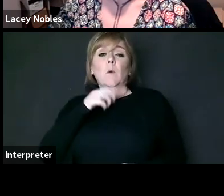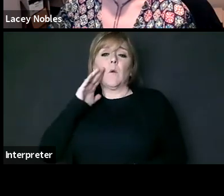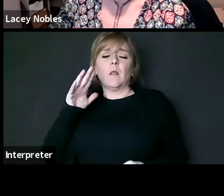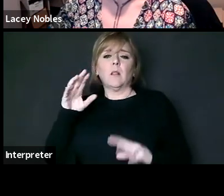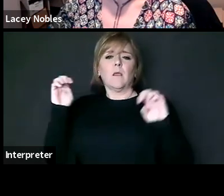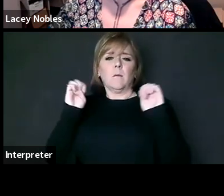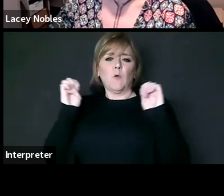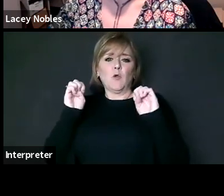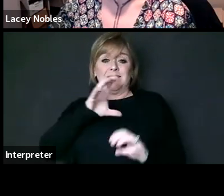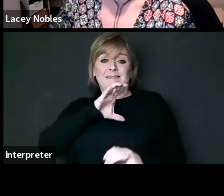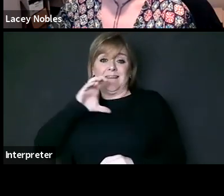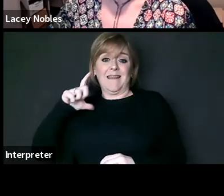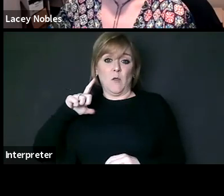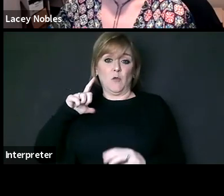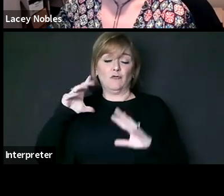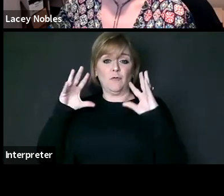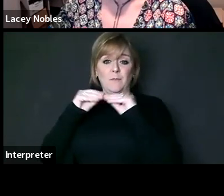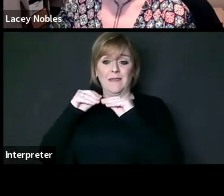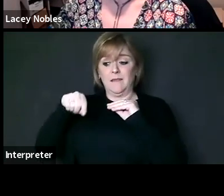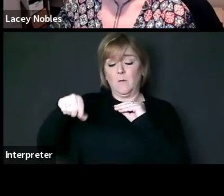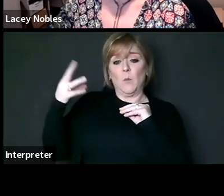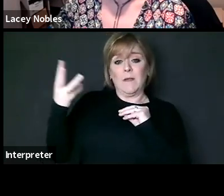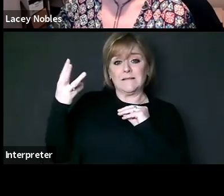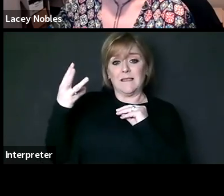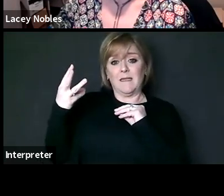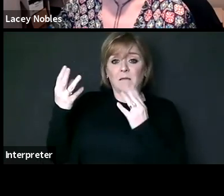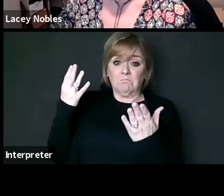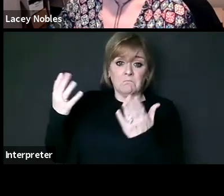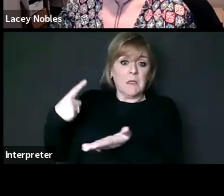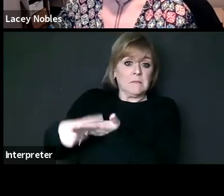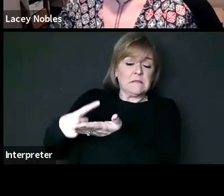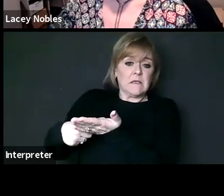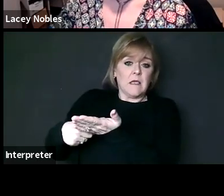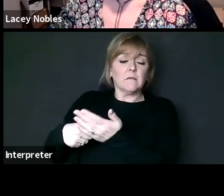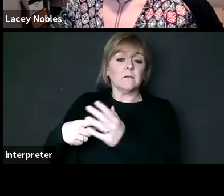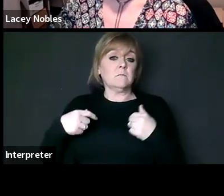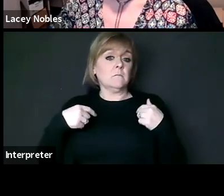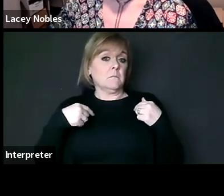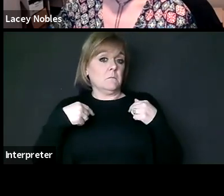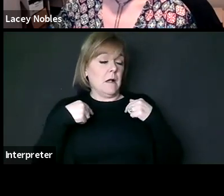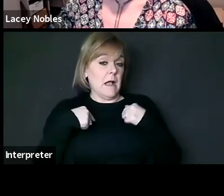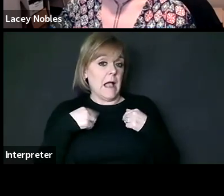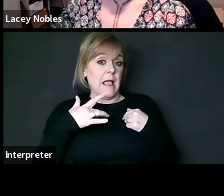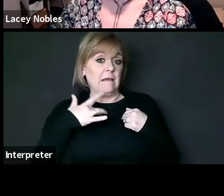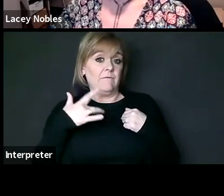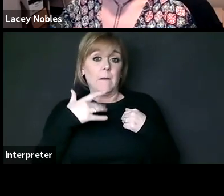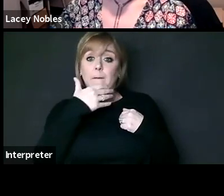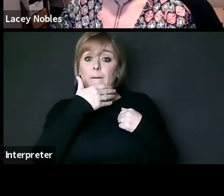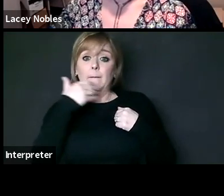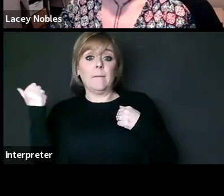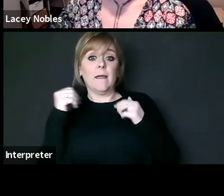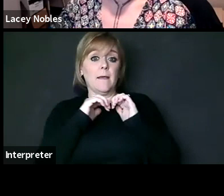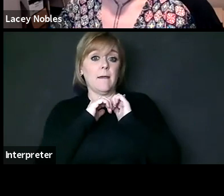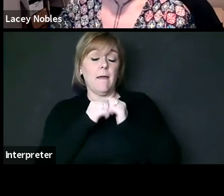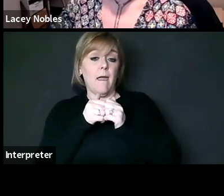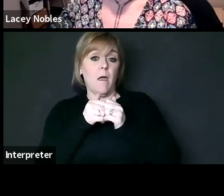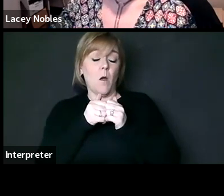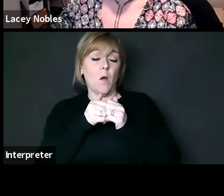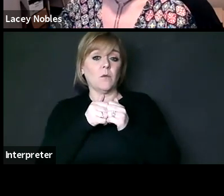Wednesday. It could be something we discuss. I frankly think the best way to do it is for each of